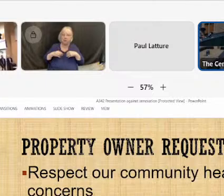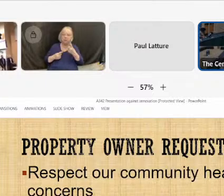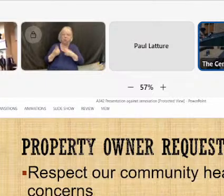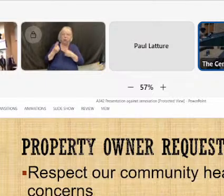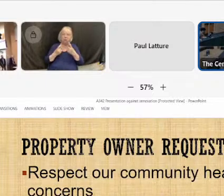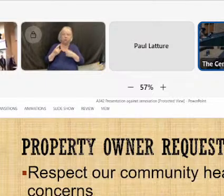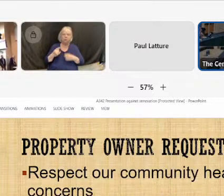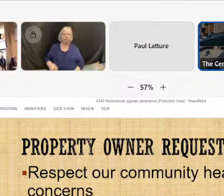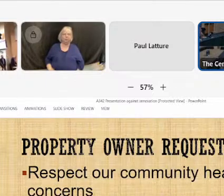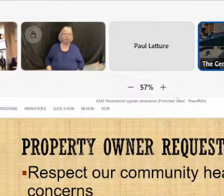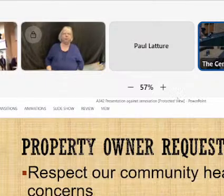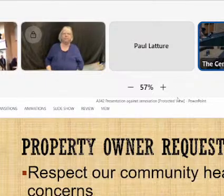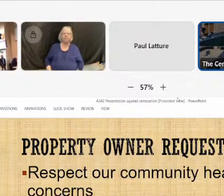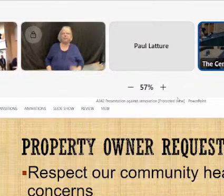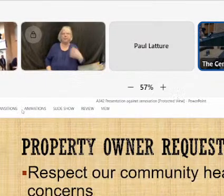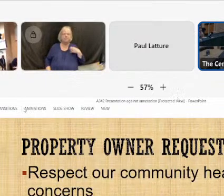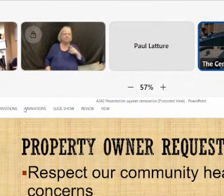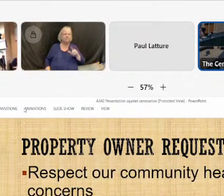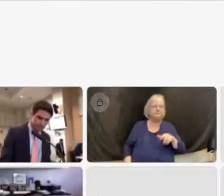the applicant have their turn, please.